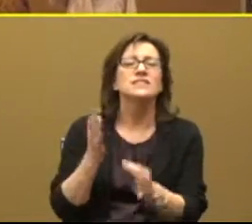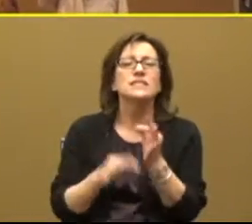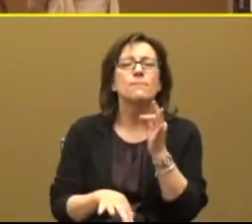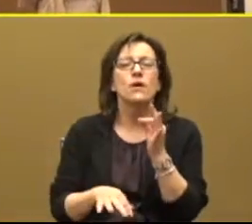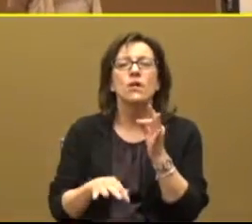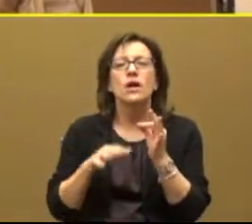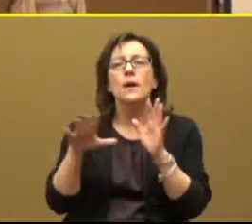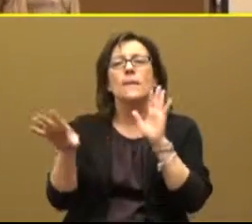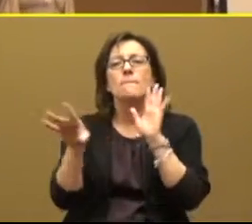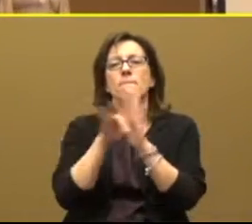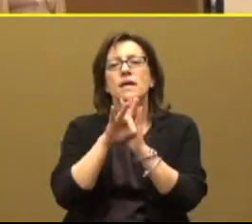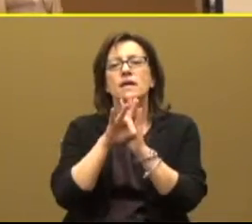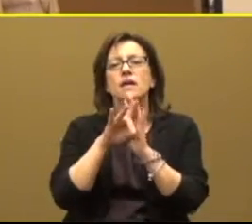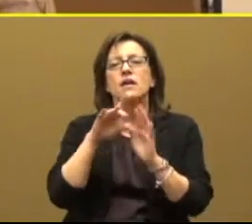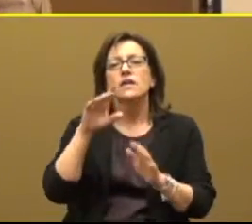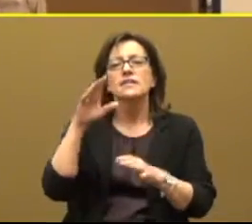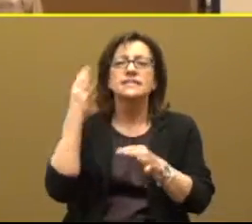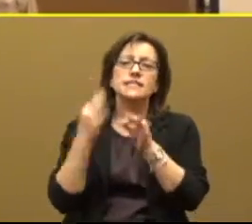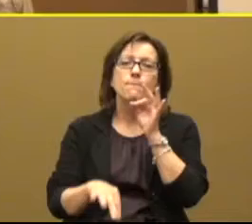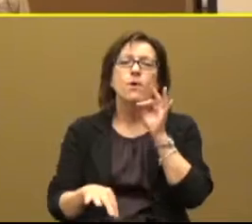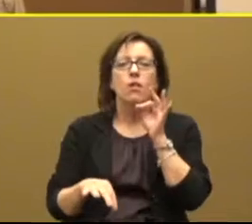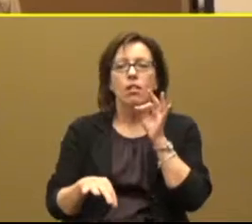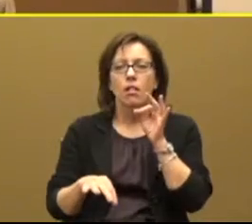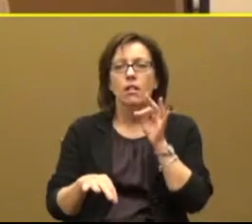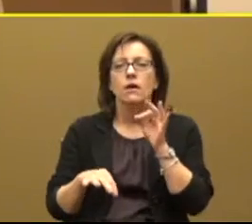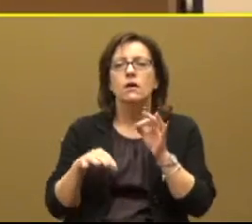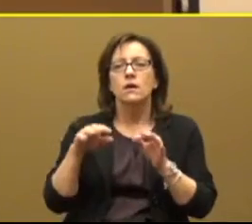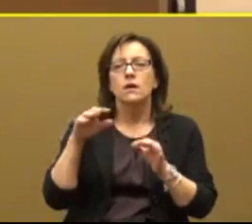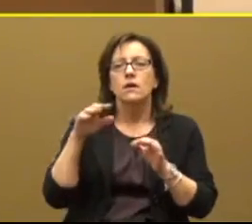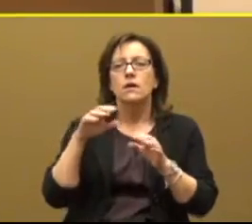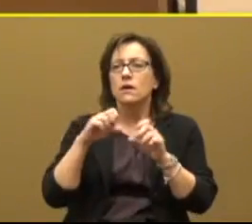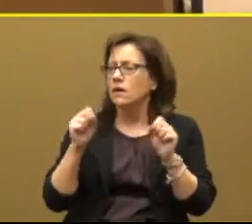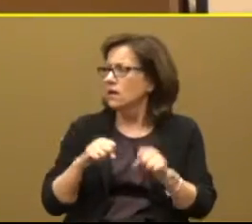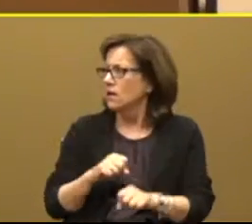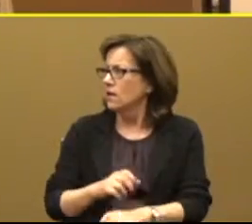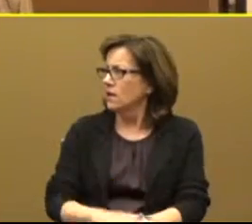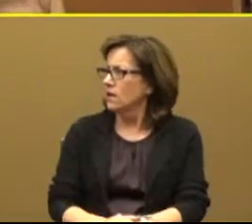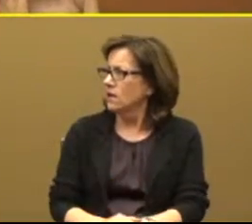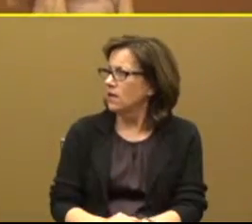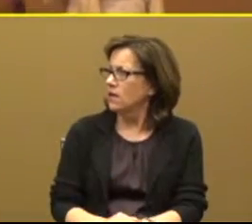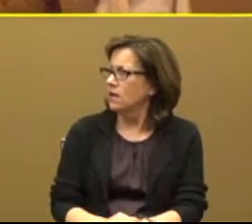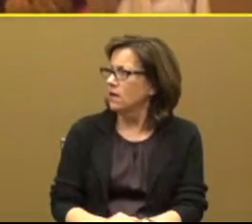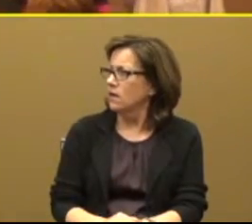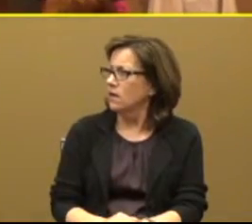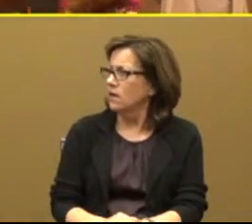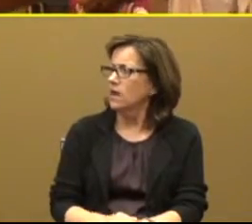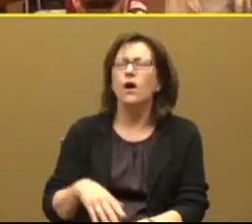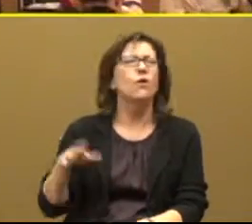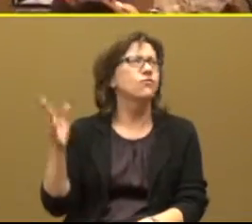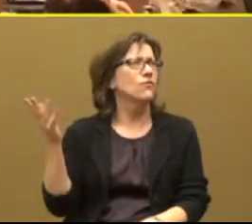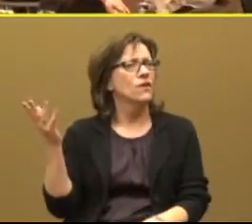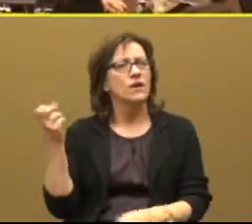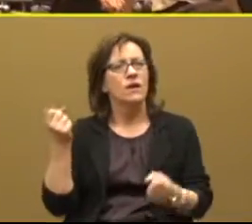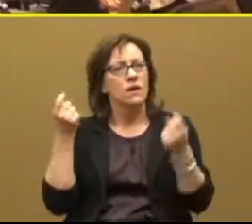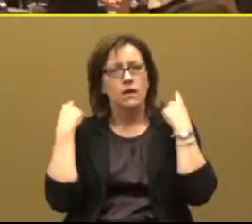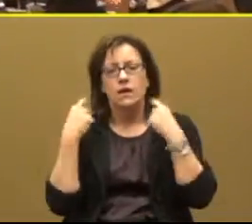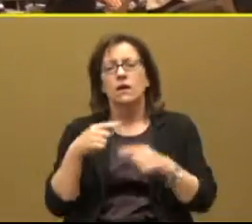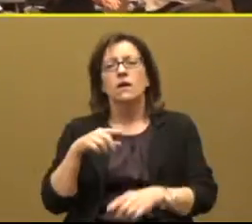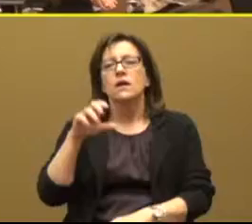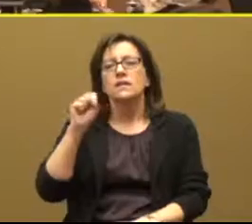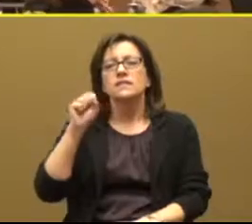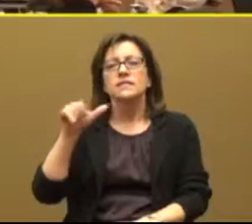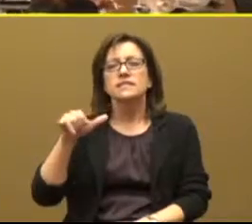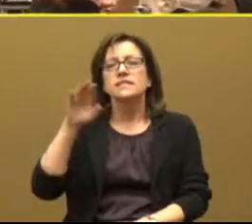system until phase 3. And can you tell them what you mean by symbol system? Yes.